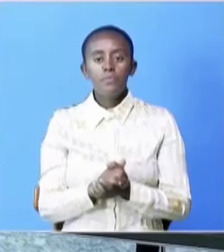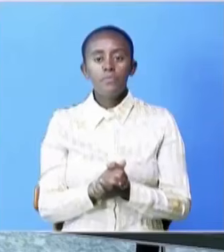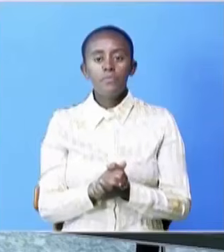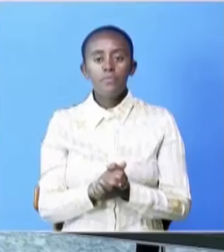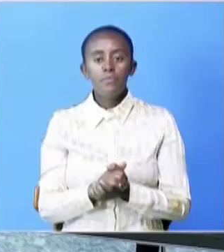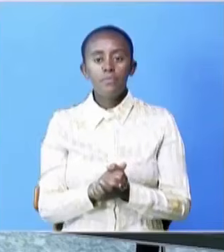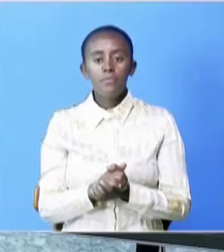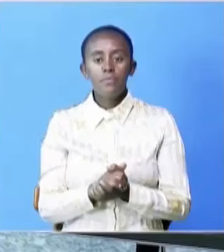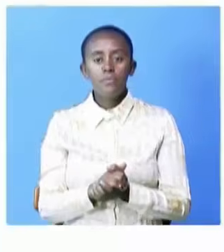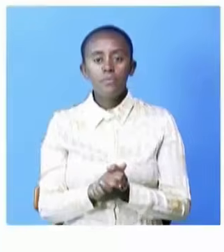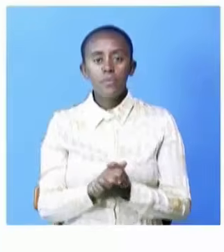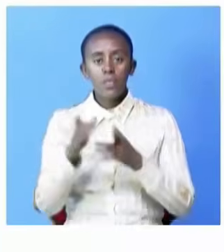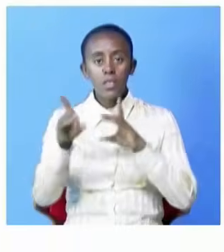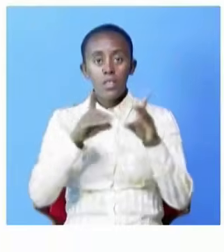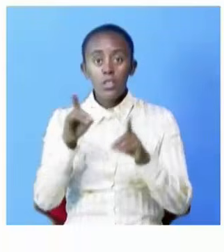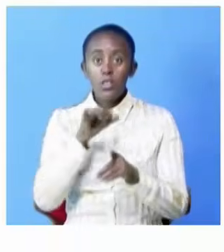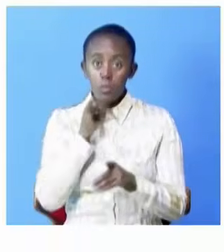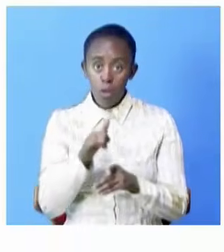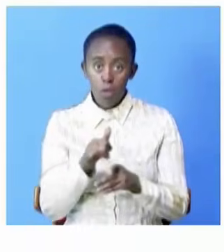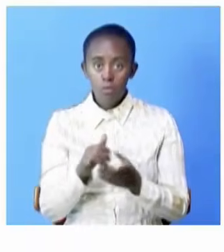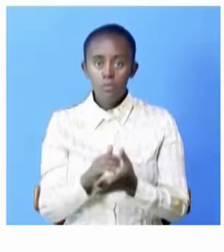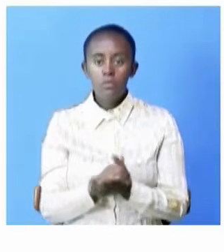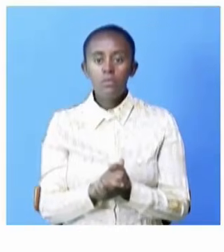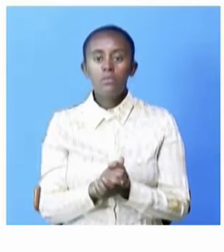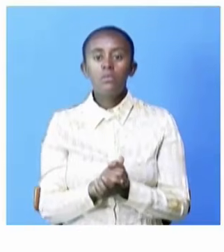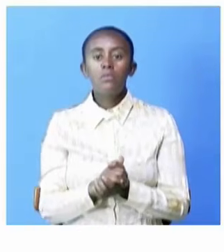one. Do not